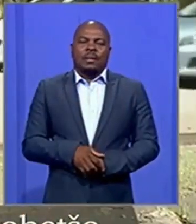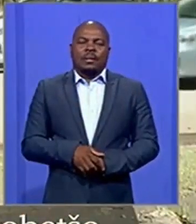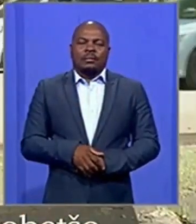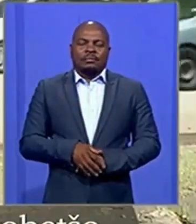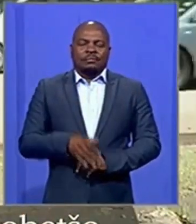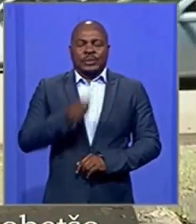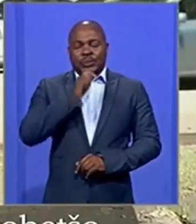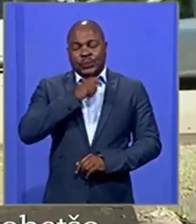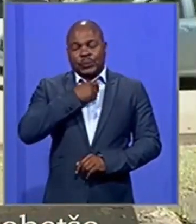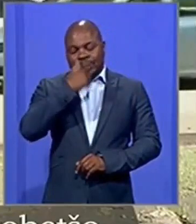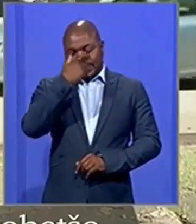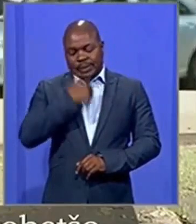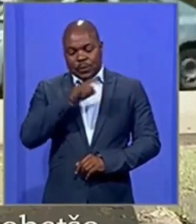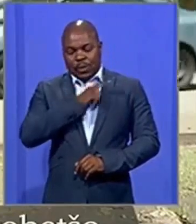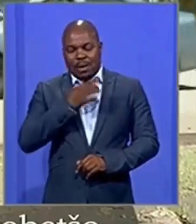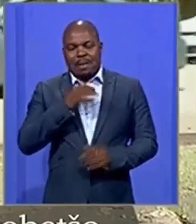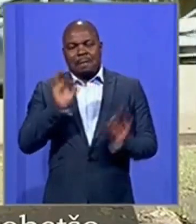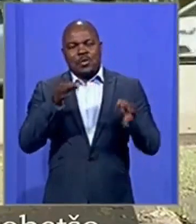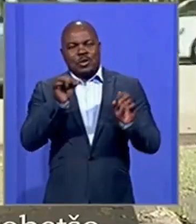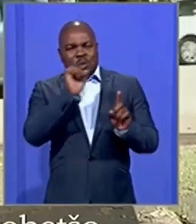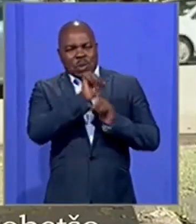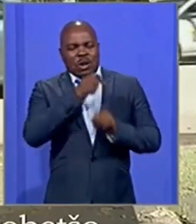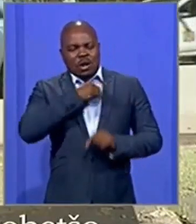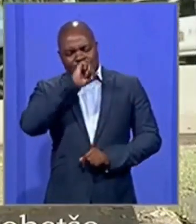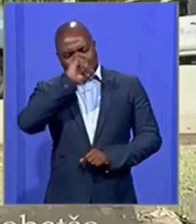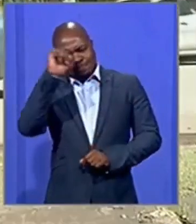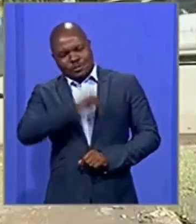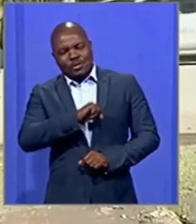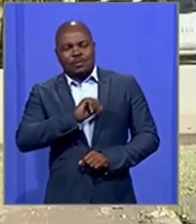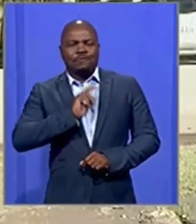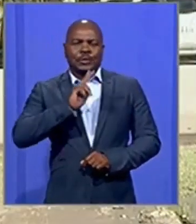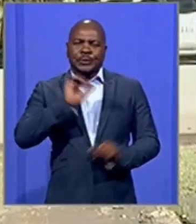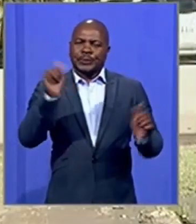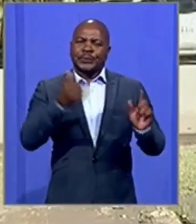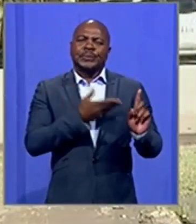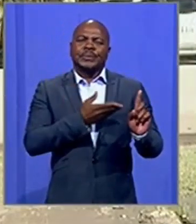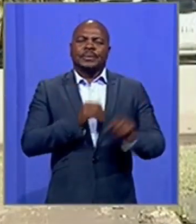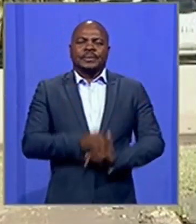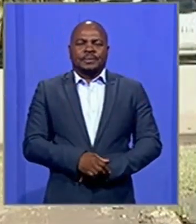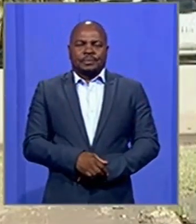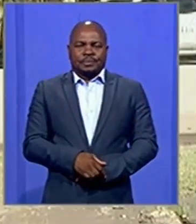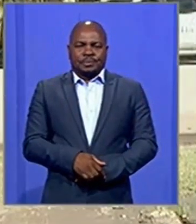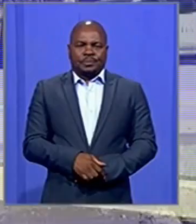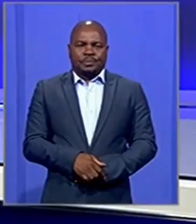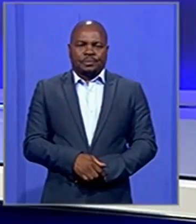botlhoko because ne re rata mmino wa gagwe o na opela monate.